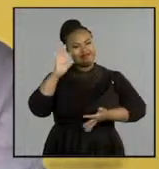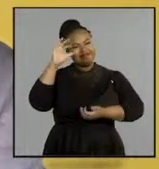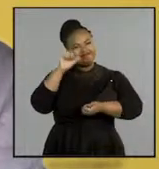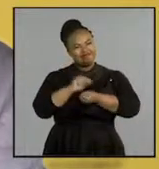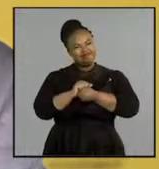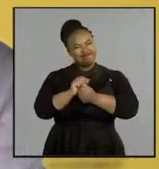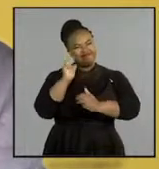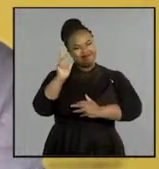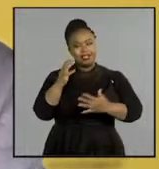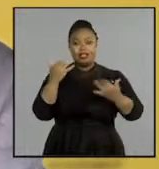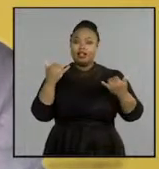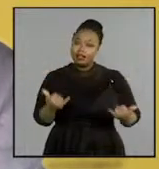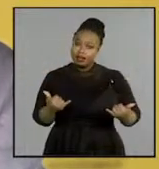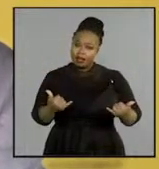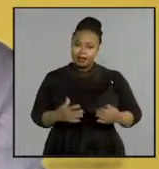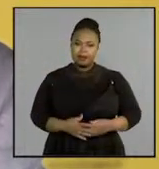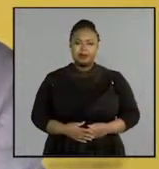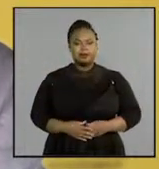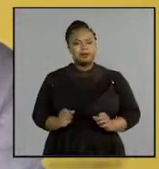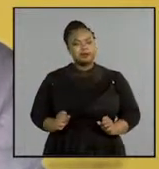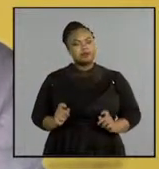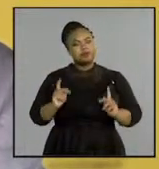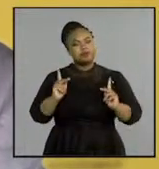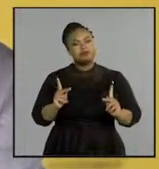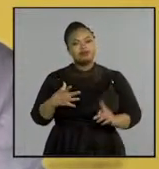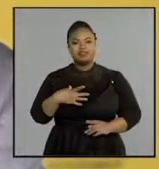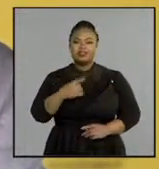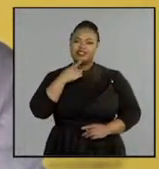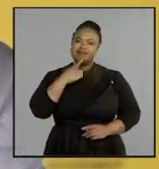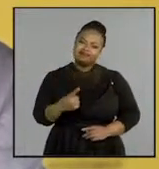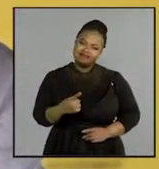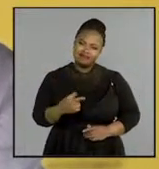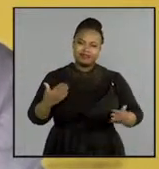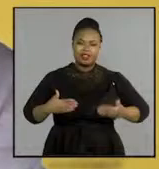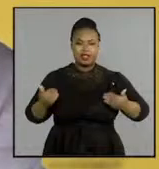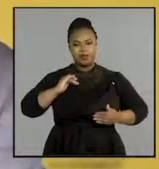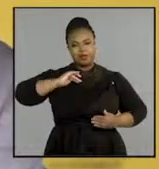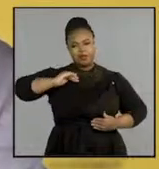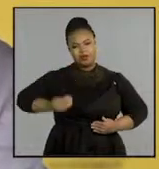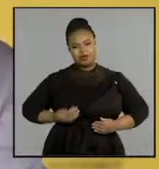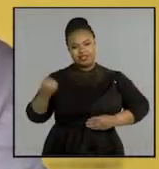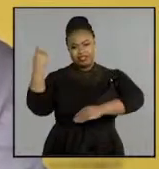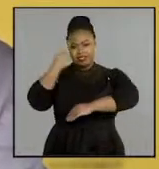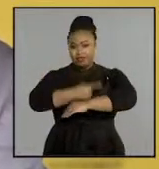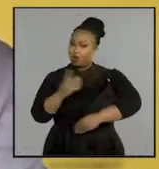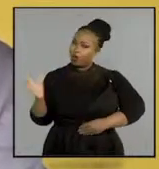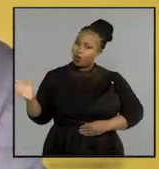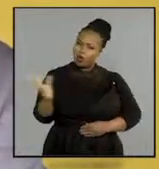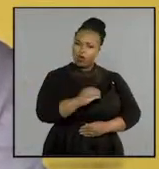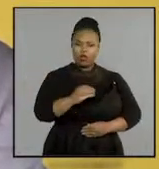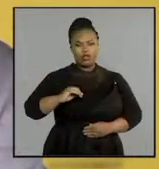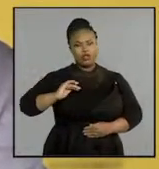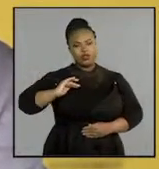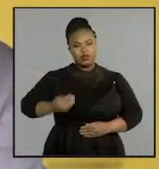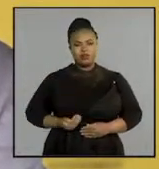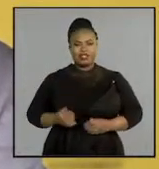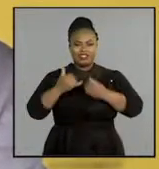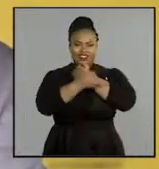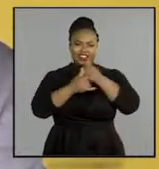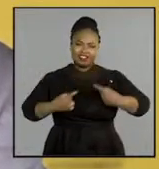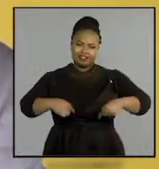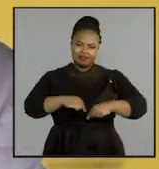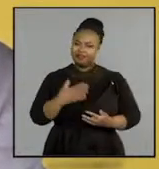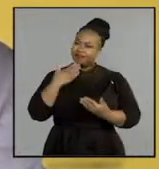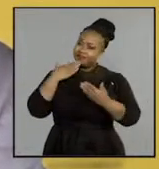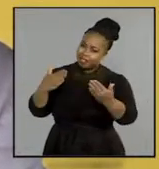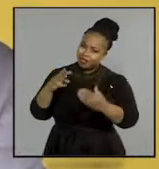few words of welcome, I wish to take this opportunity and say Happy Women's Day to all the women of